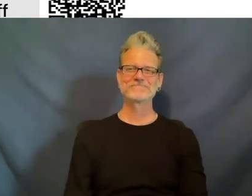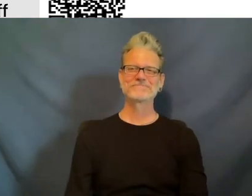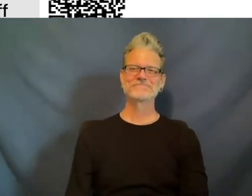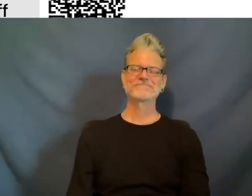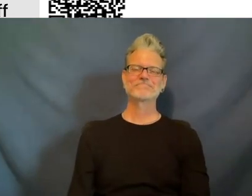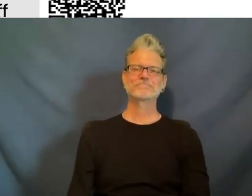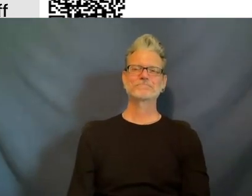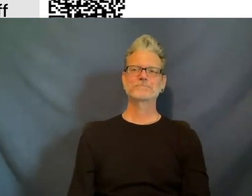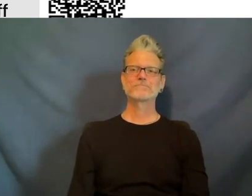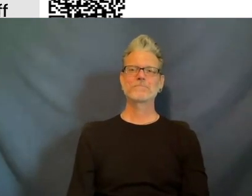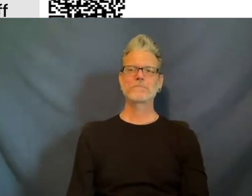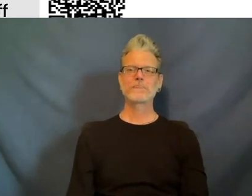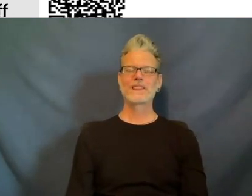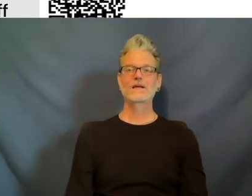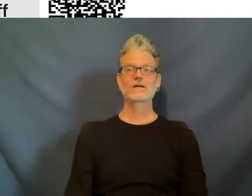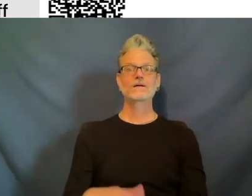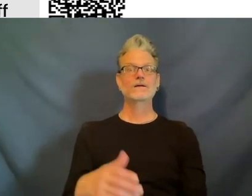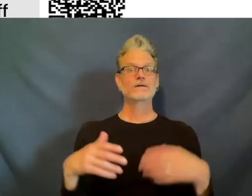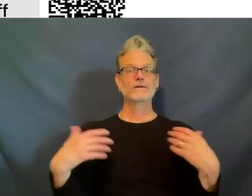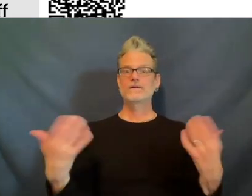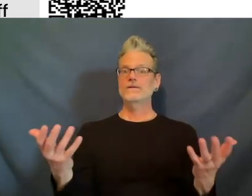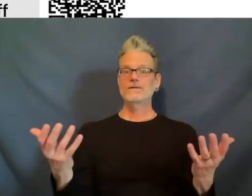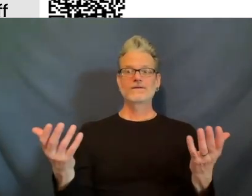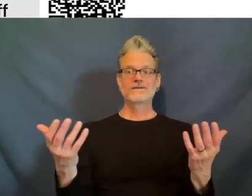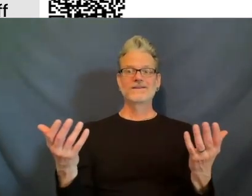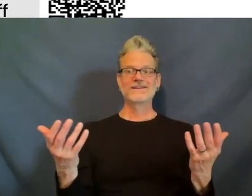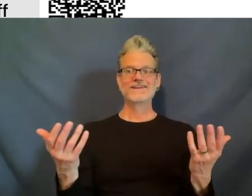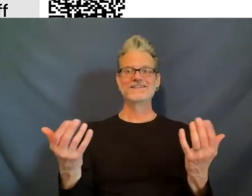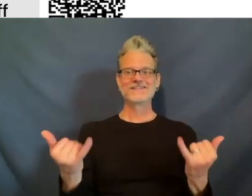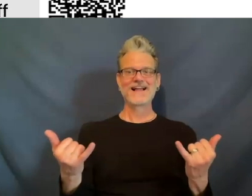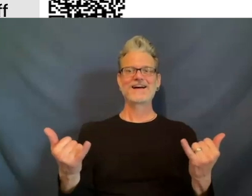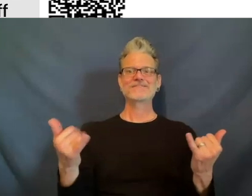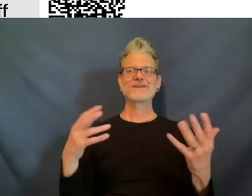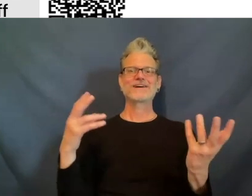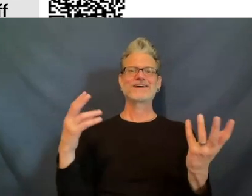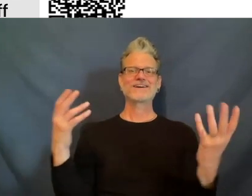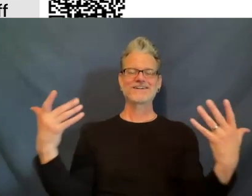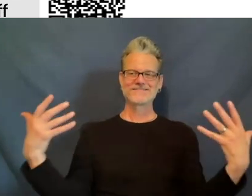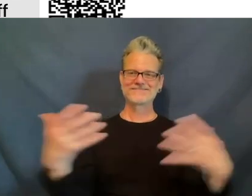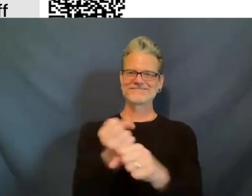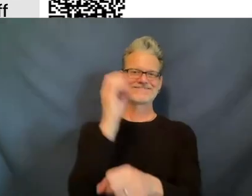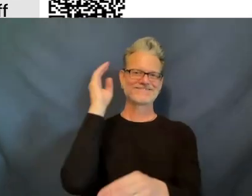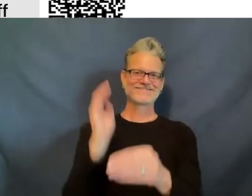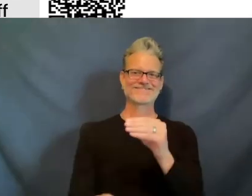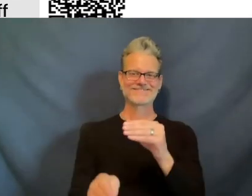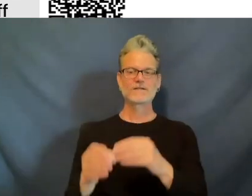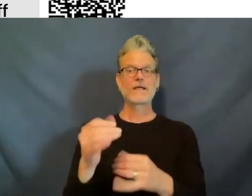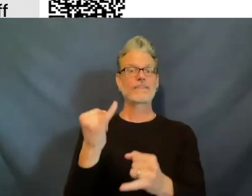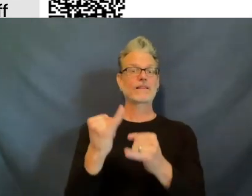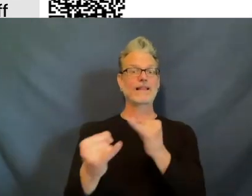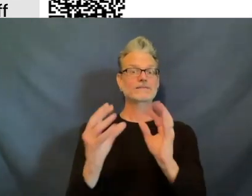work. With that, we will wrap things up. And just as a reminder, our last